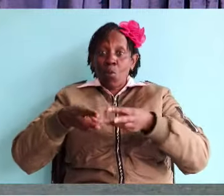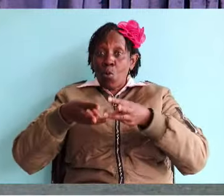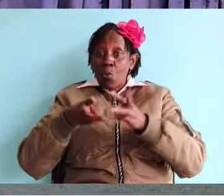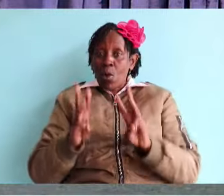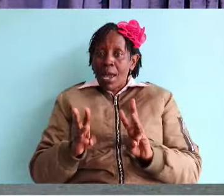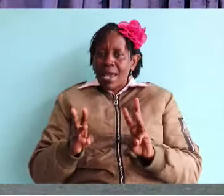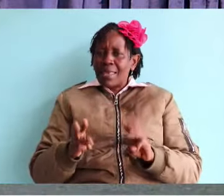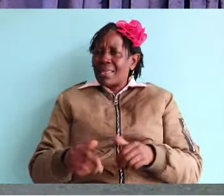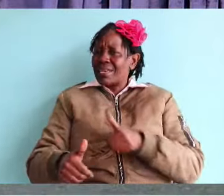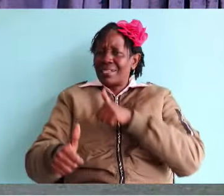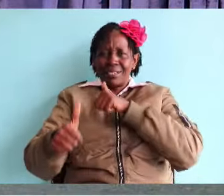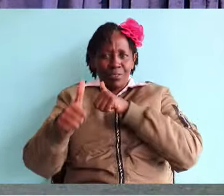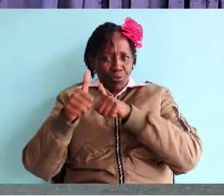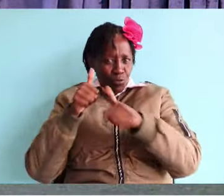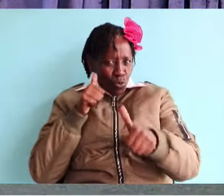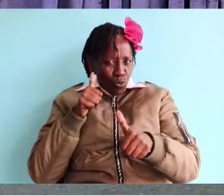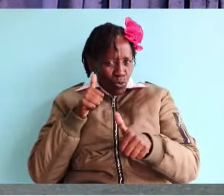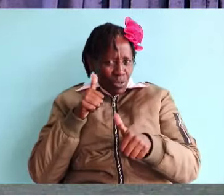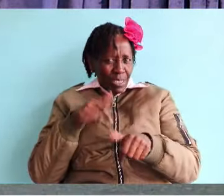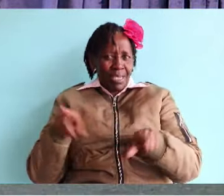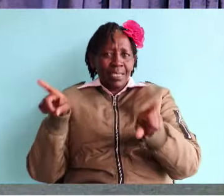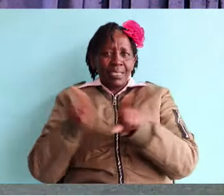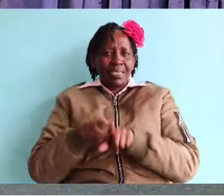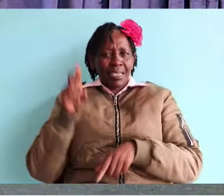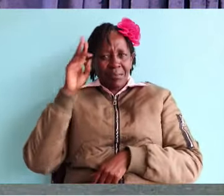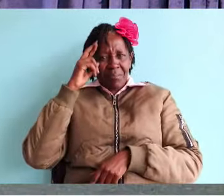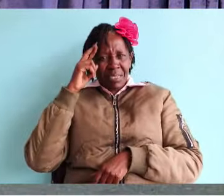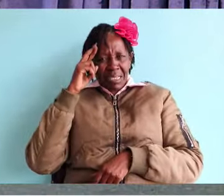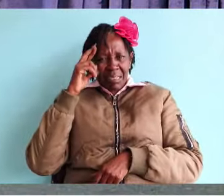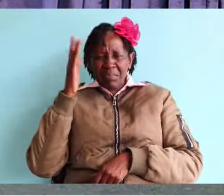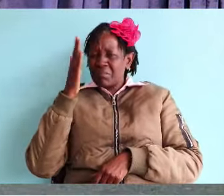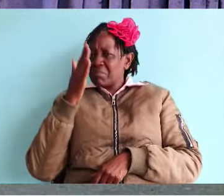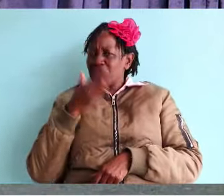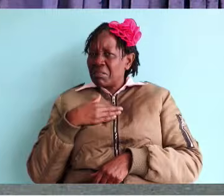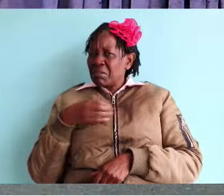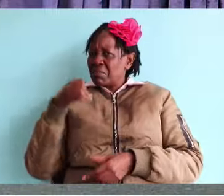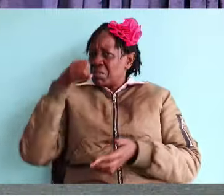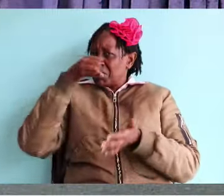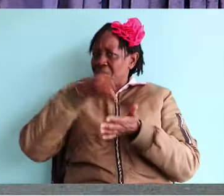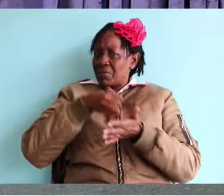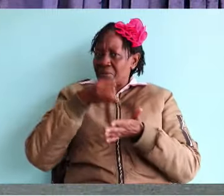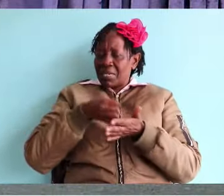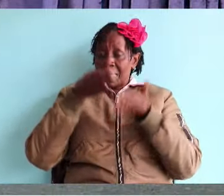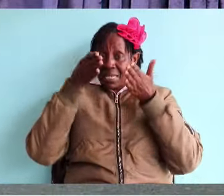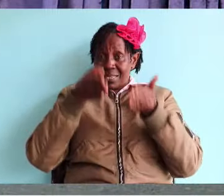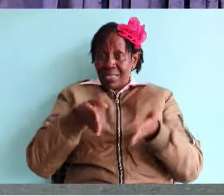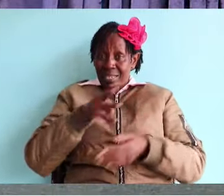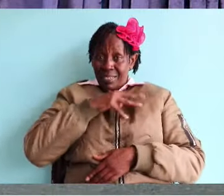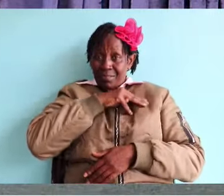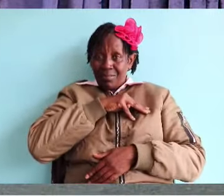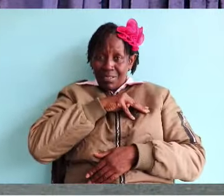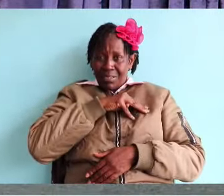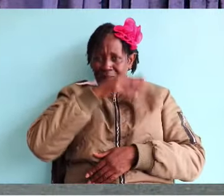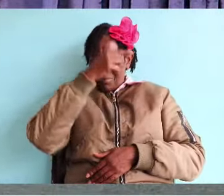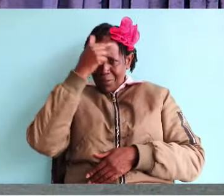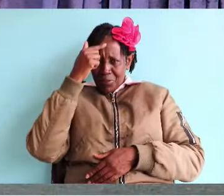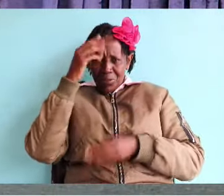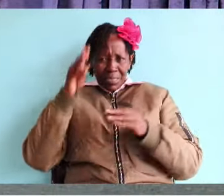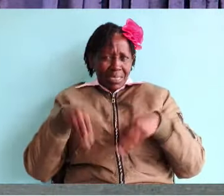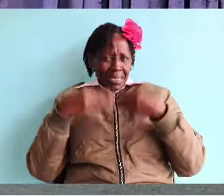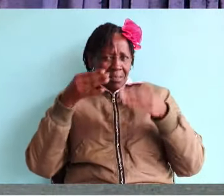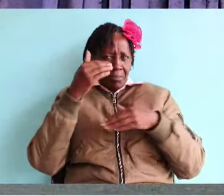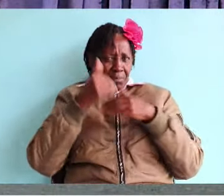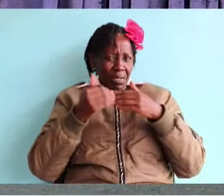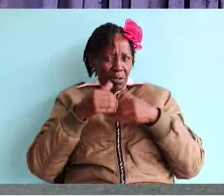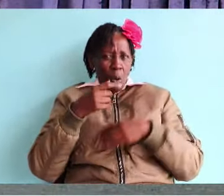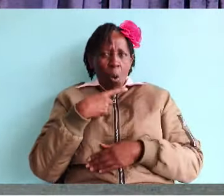same reason that they did not feel they wanted to be in this mission, that they would just give bread and they are not